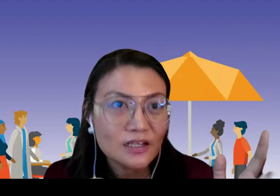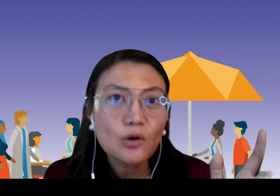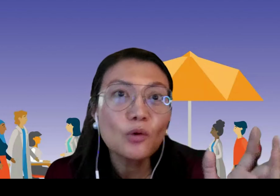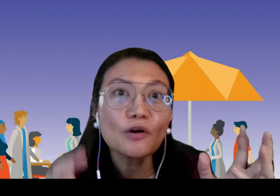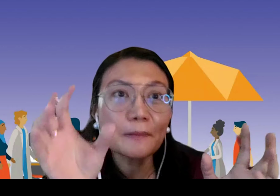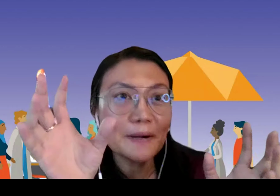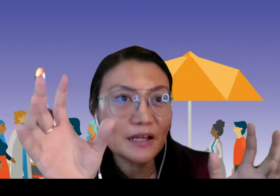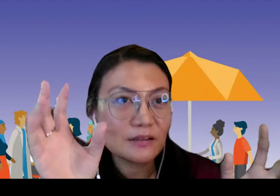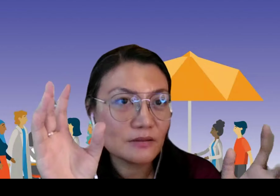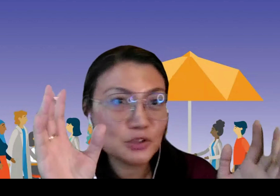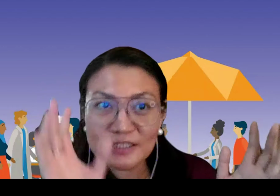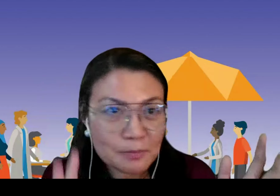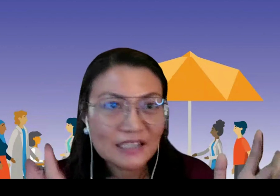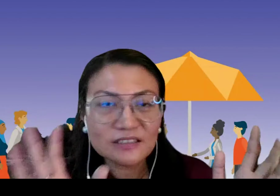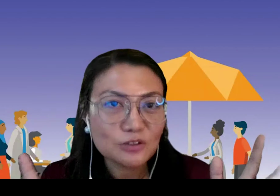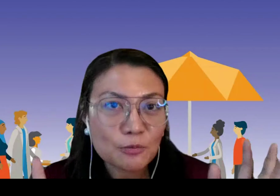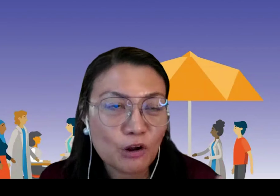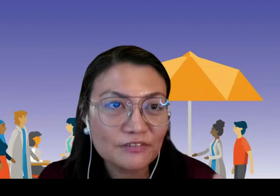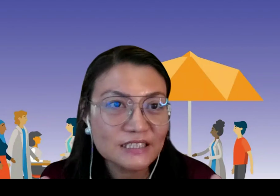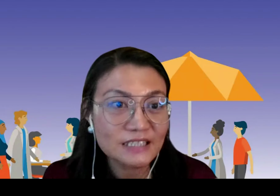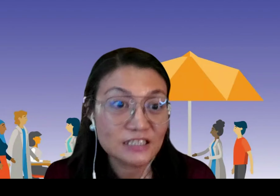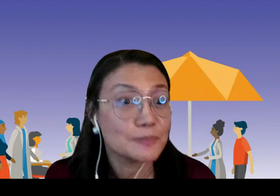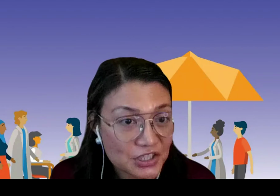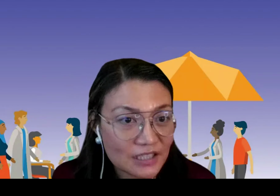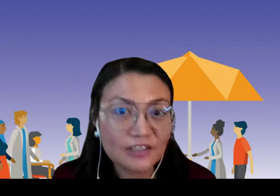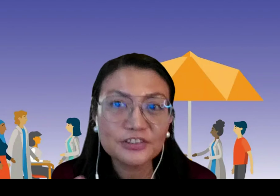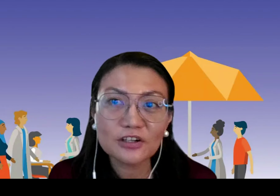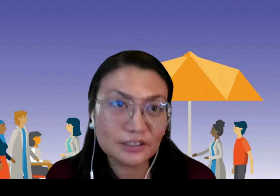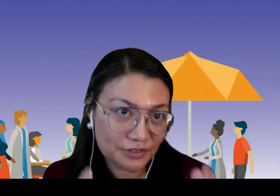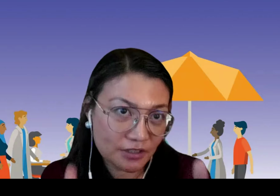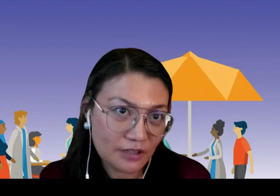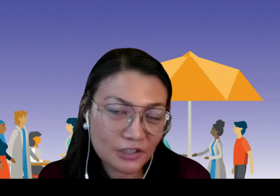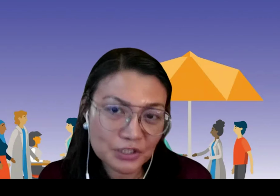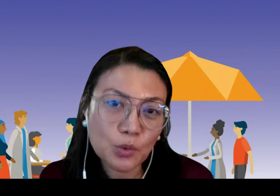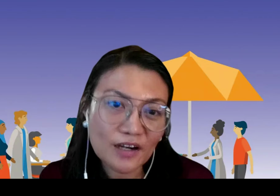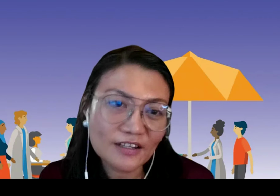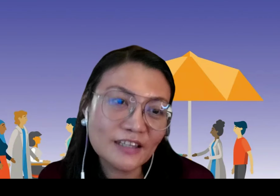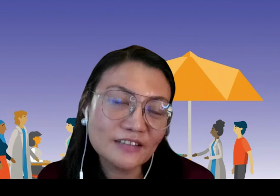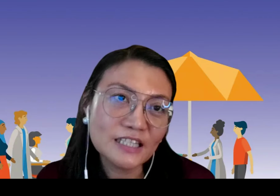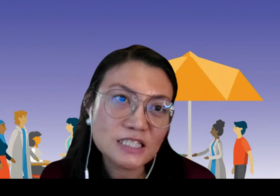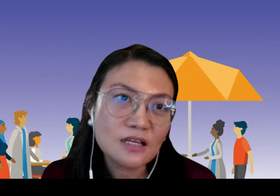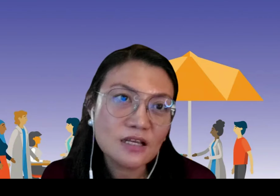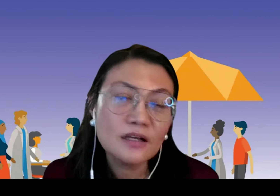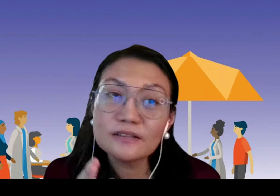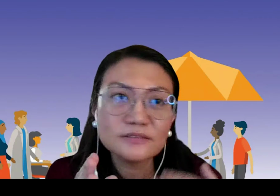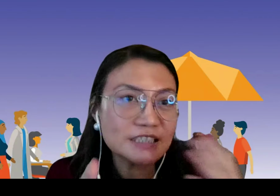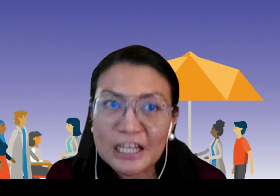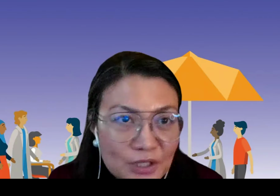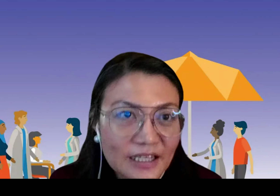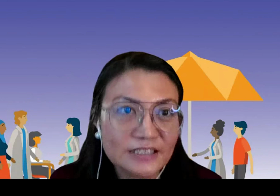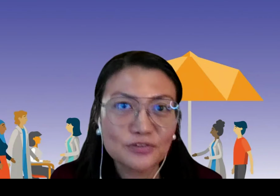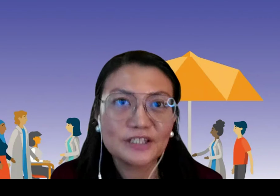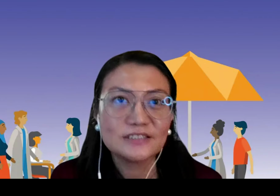regions or by municipalities or provinces, especially if the country you are in is